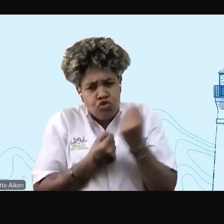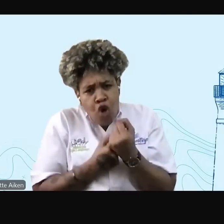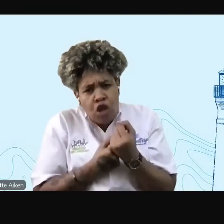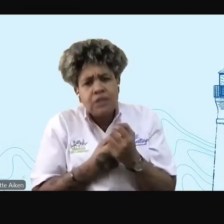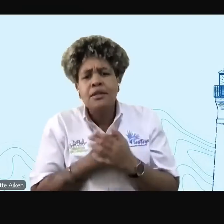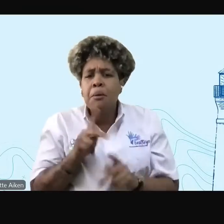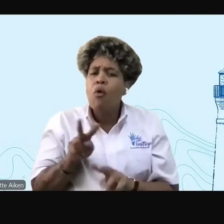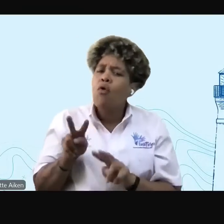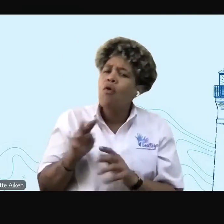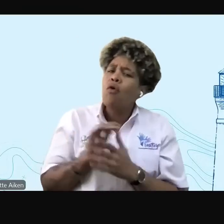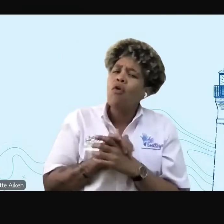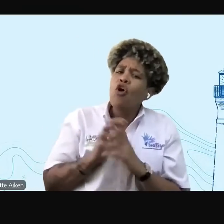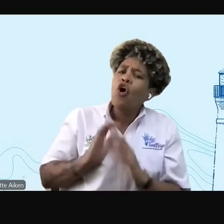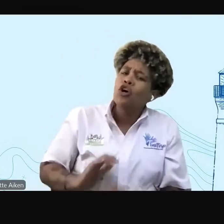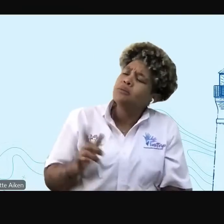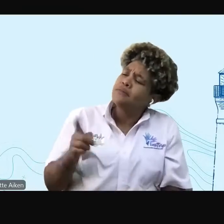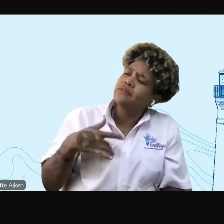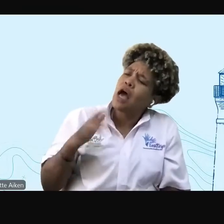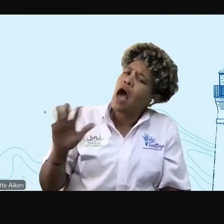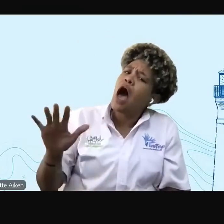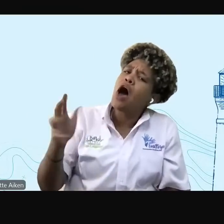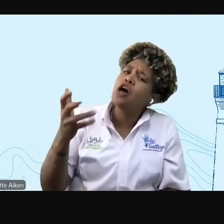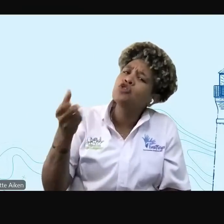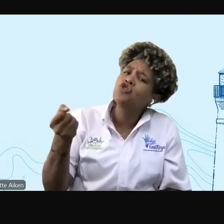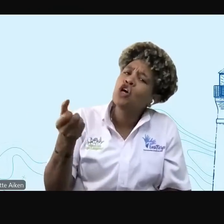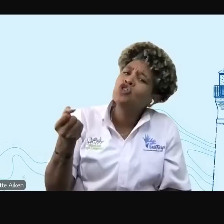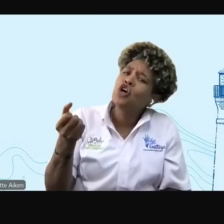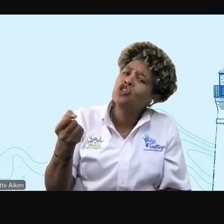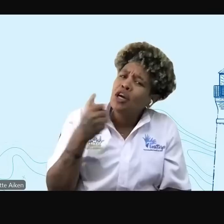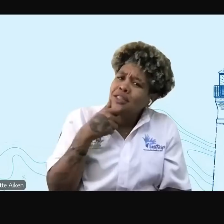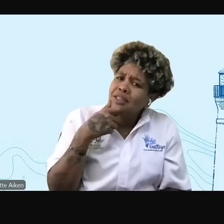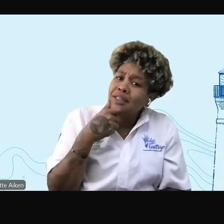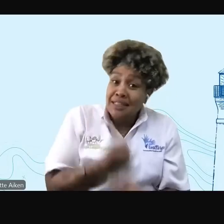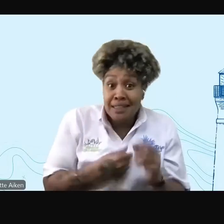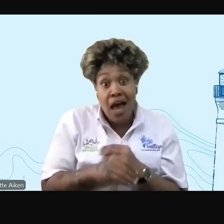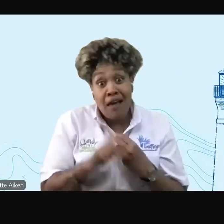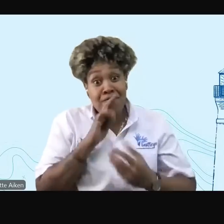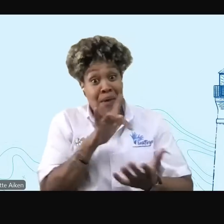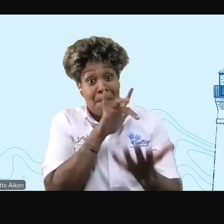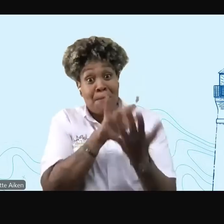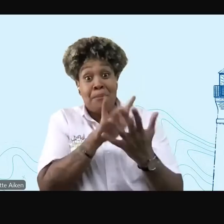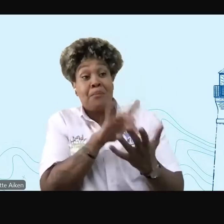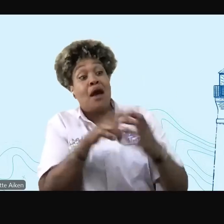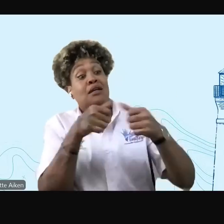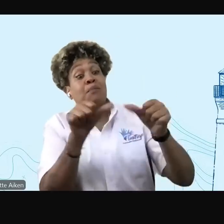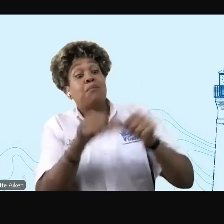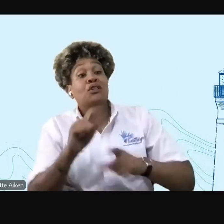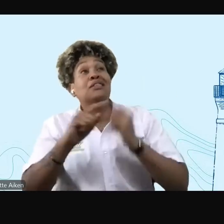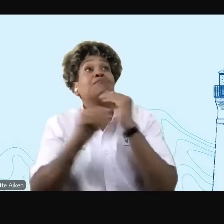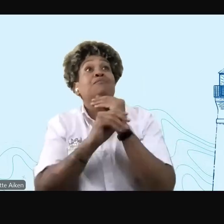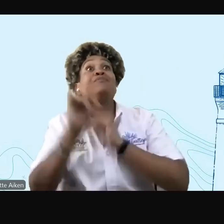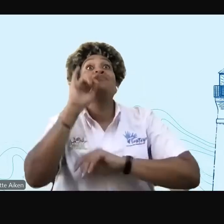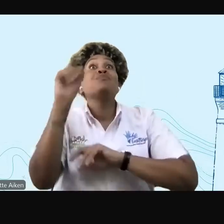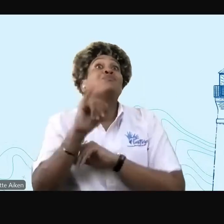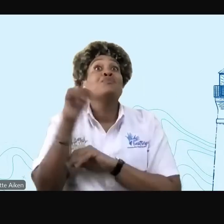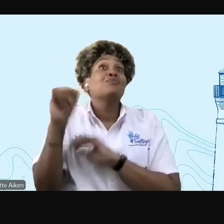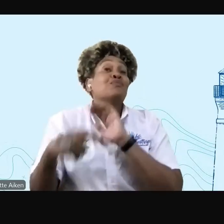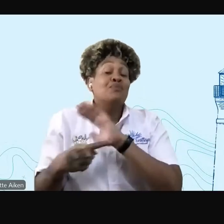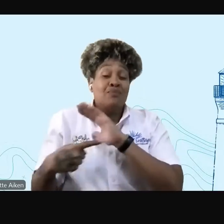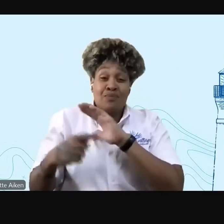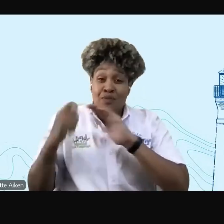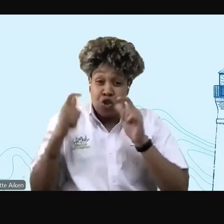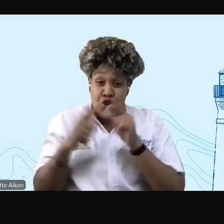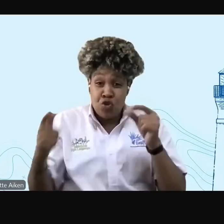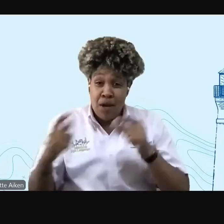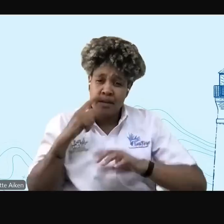and confidence by our customers. Bank deposits and insurance contract liabilities are the greatest barometer